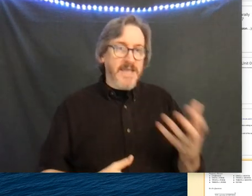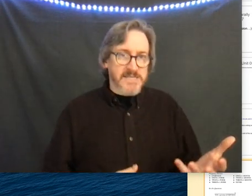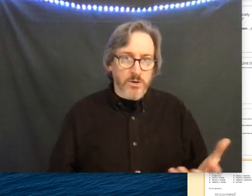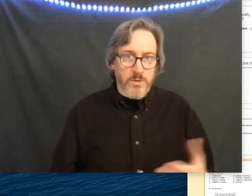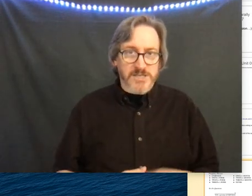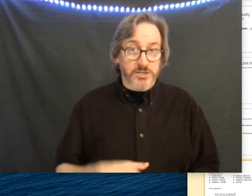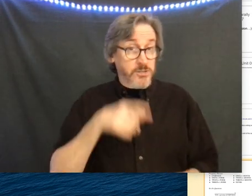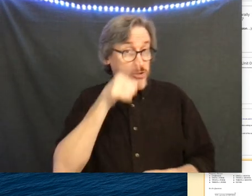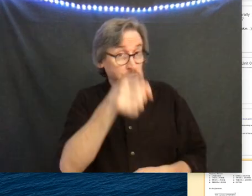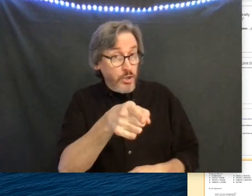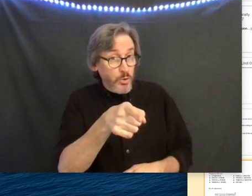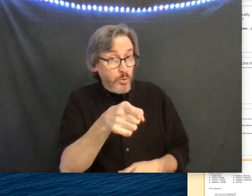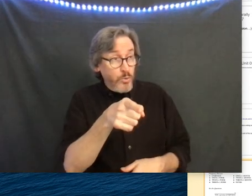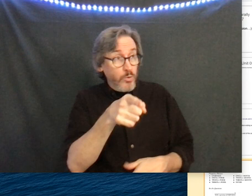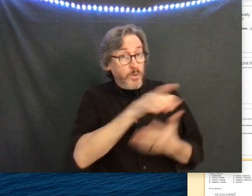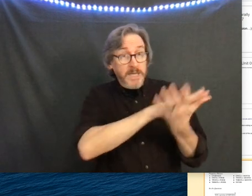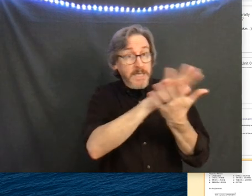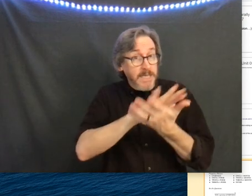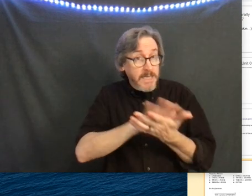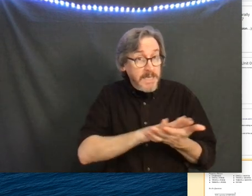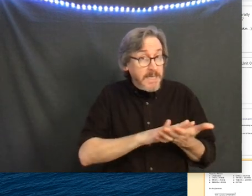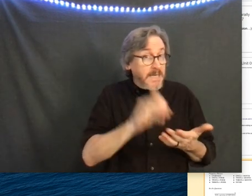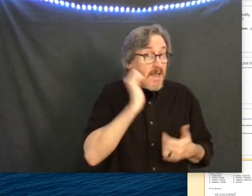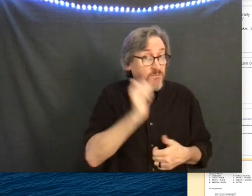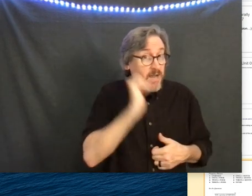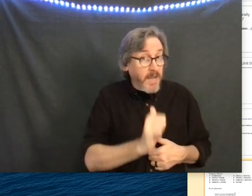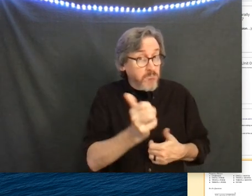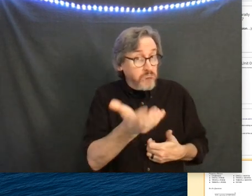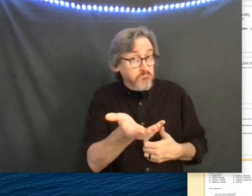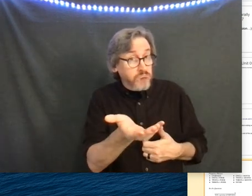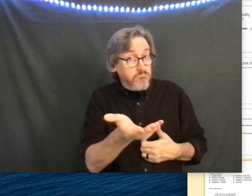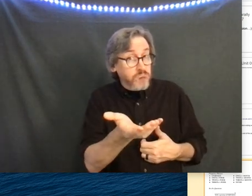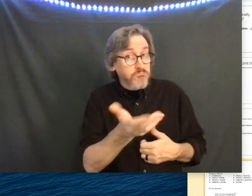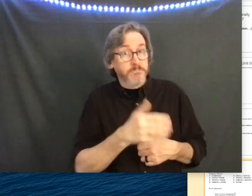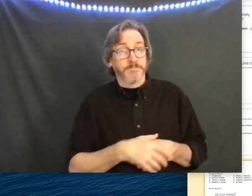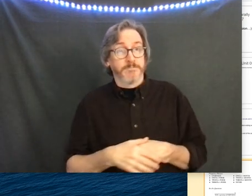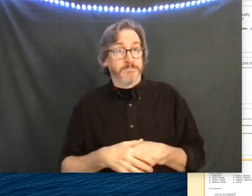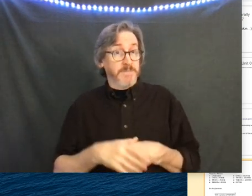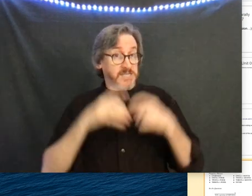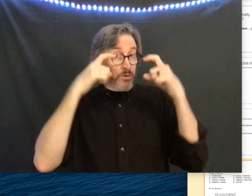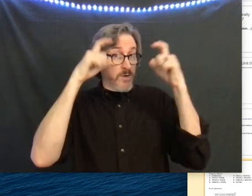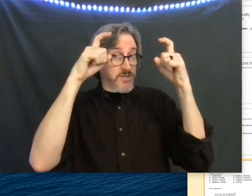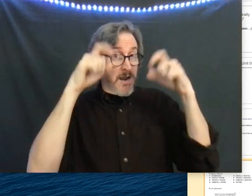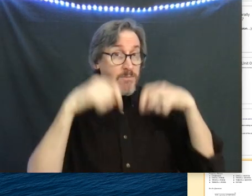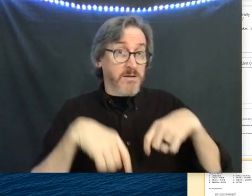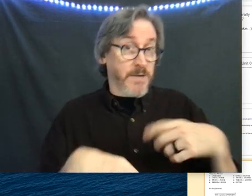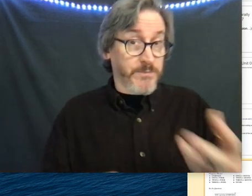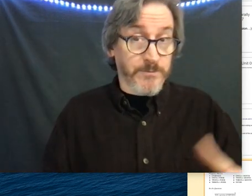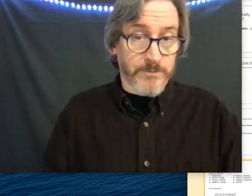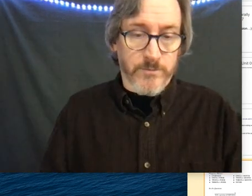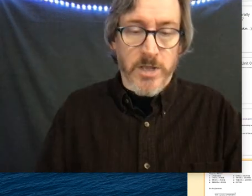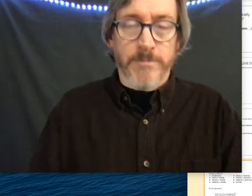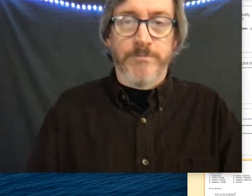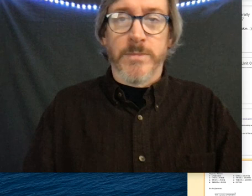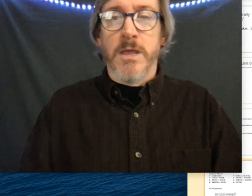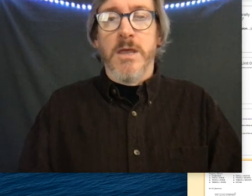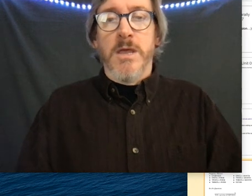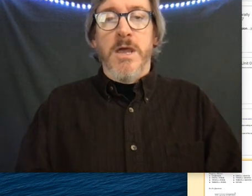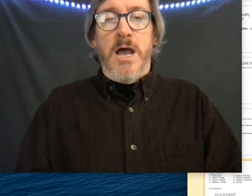And then the yes, no questions. Do you clean every day? Yes, no question, eyebrows up.